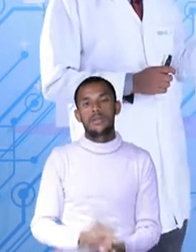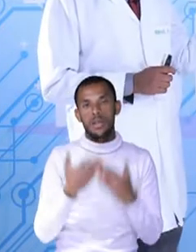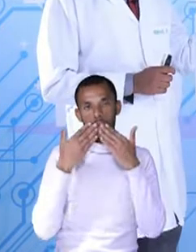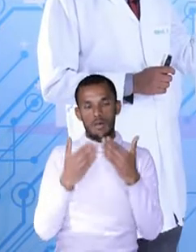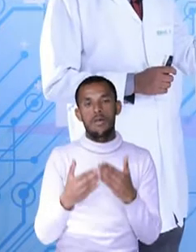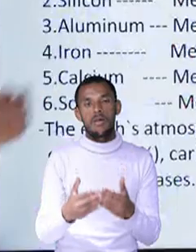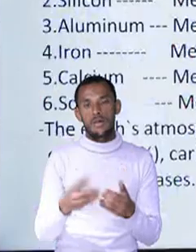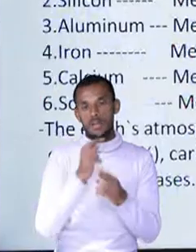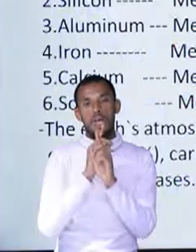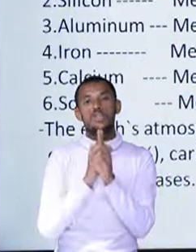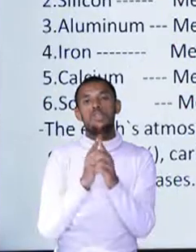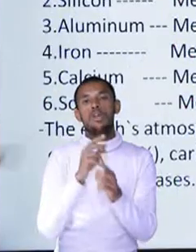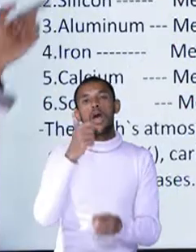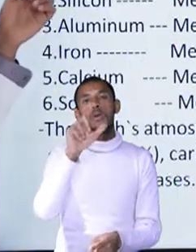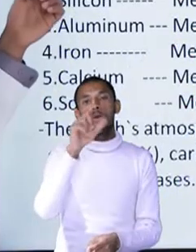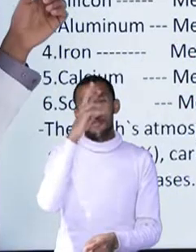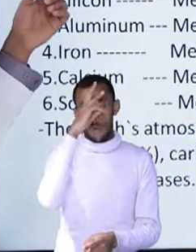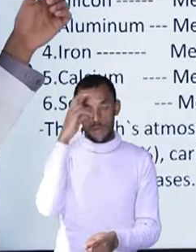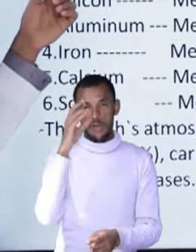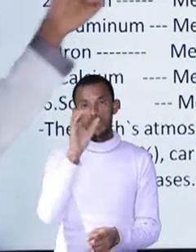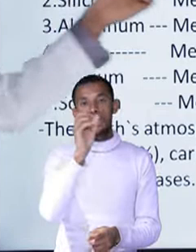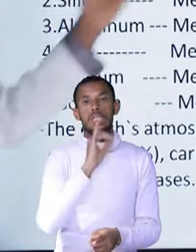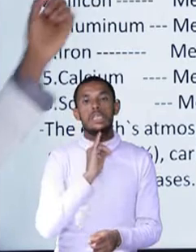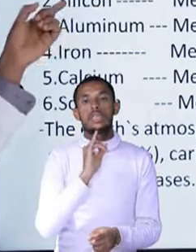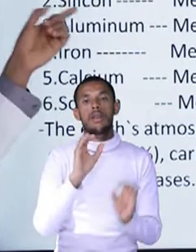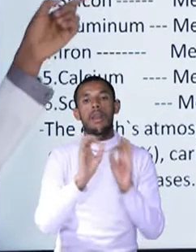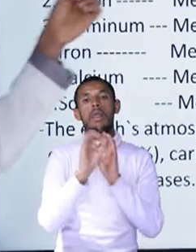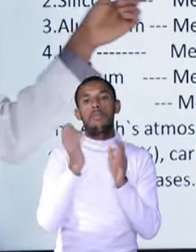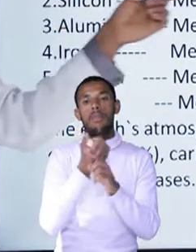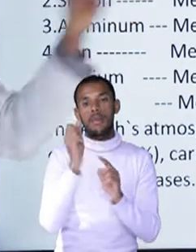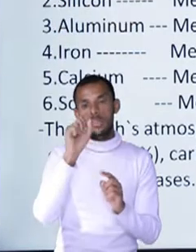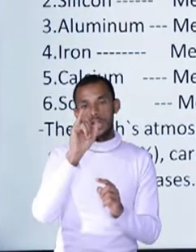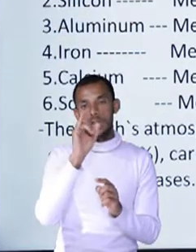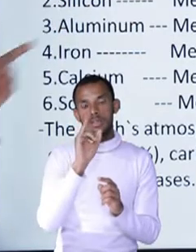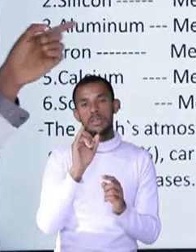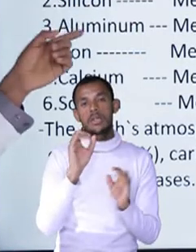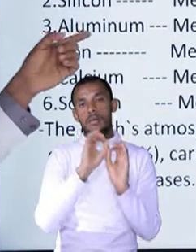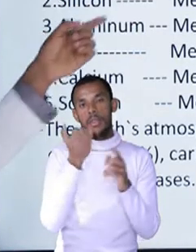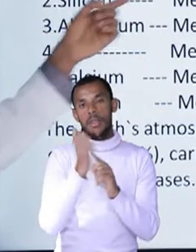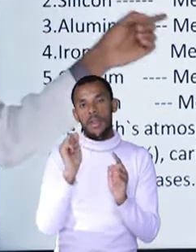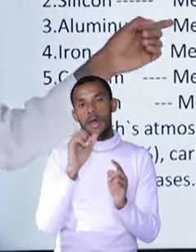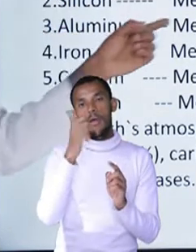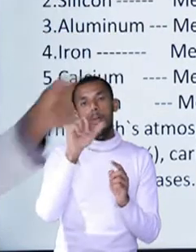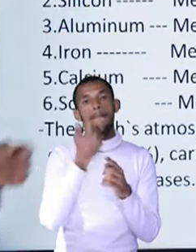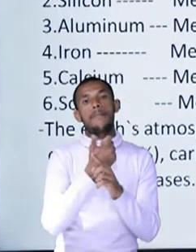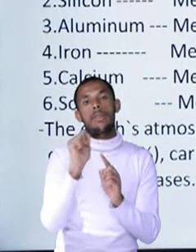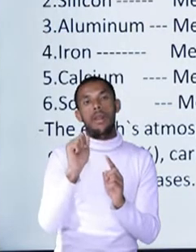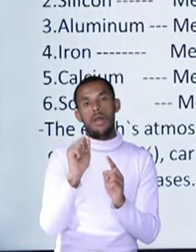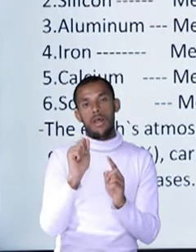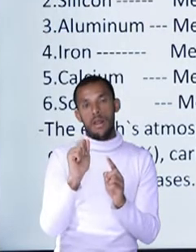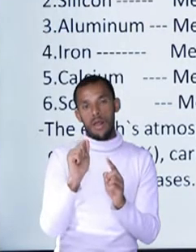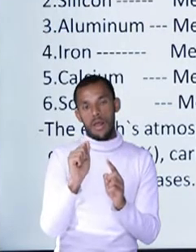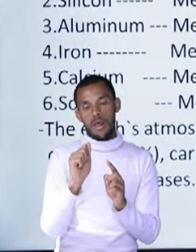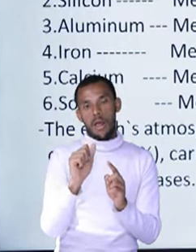you. The answer is aluminium, because oxygen is non-metal, silicon is metalloid, aluminium is metal, therefore aluminium